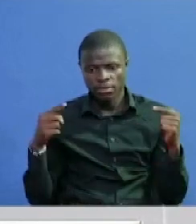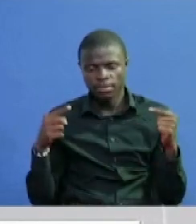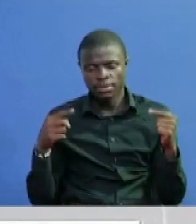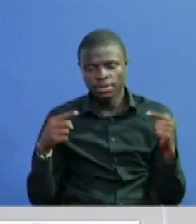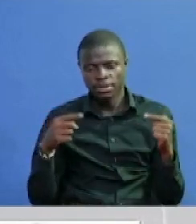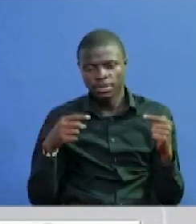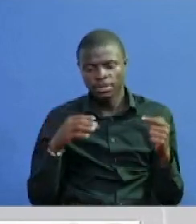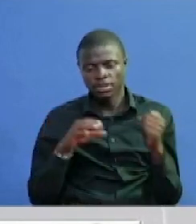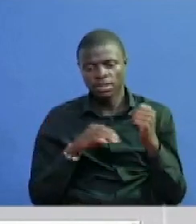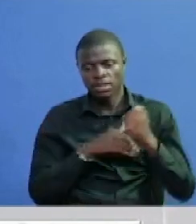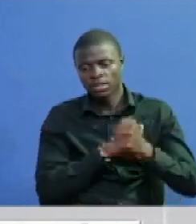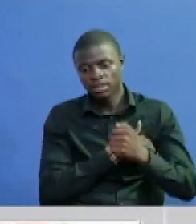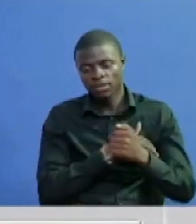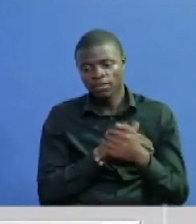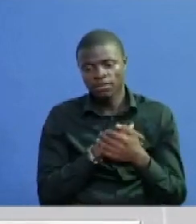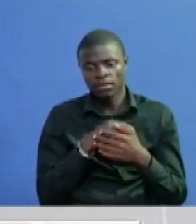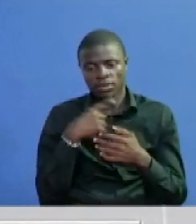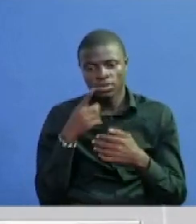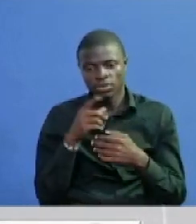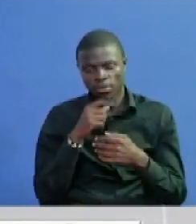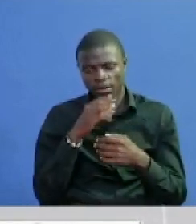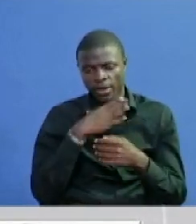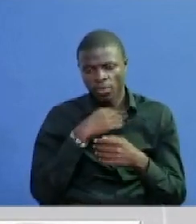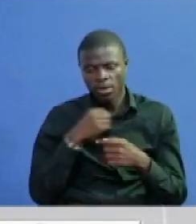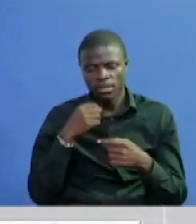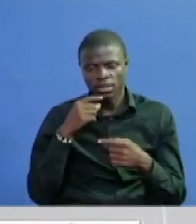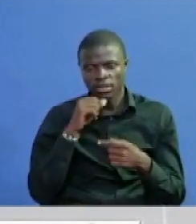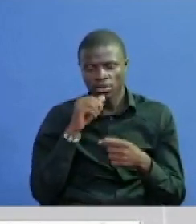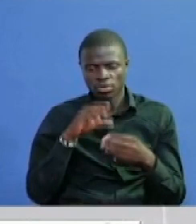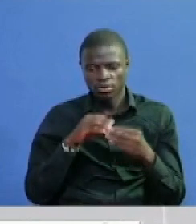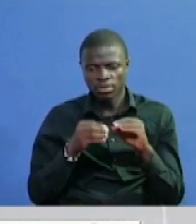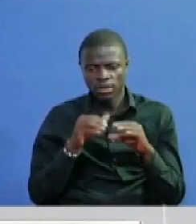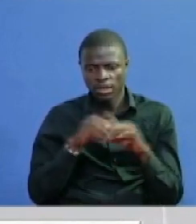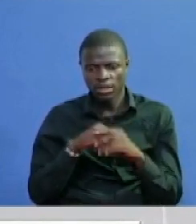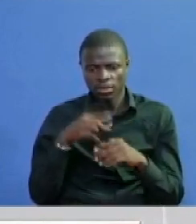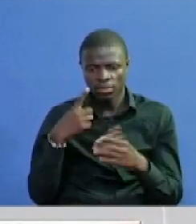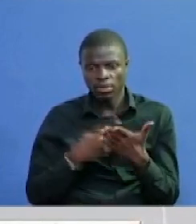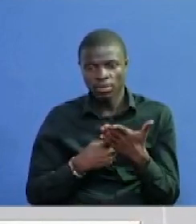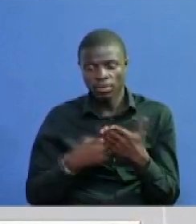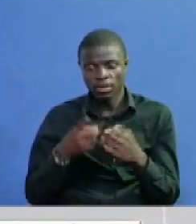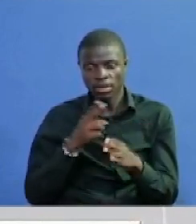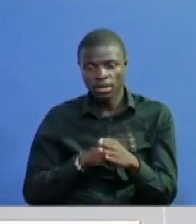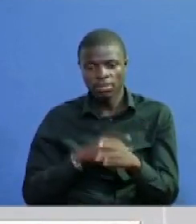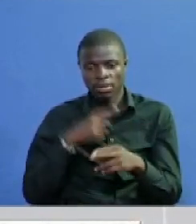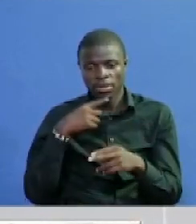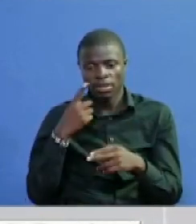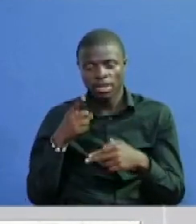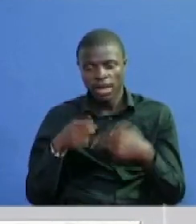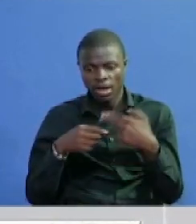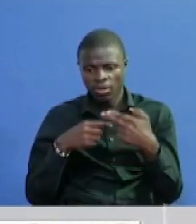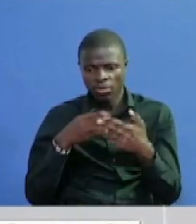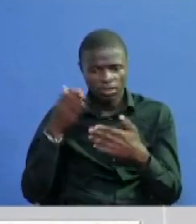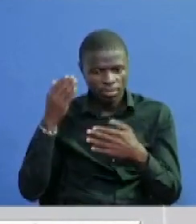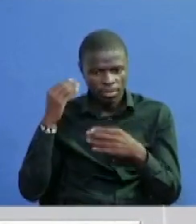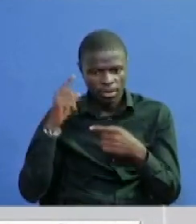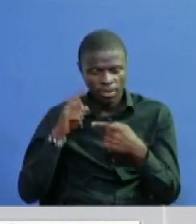the opposition chief, said should the demands not be met in 1 week time, they are going back to the streets. What do you foresee for